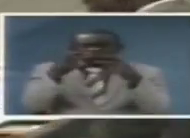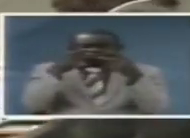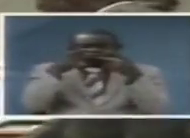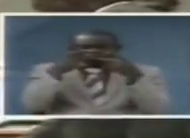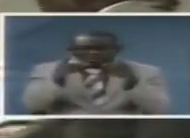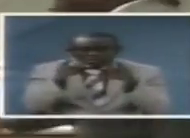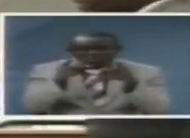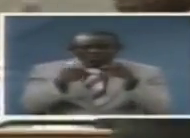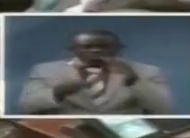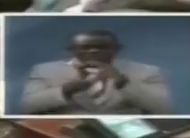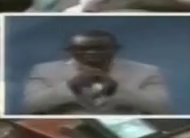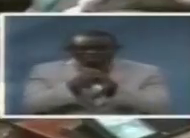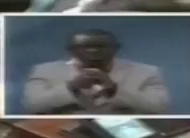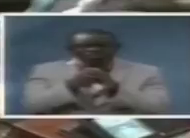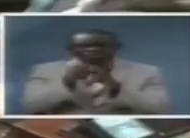public-private initiatives.